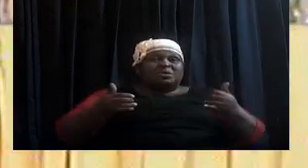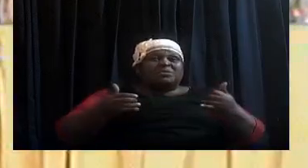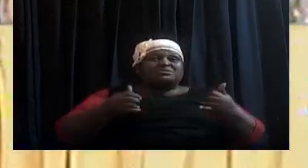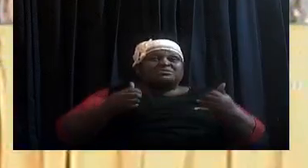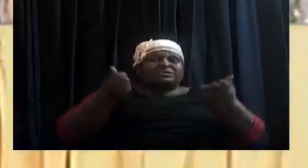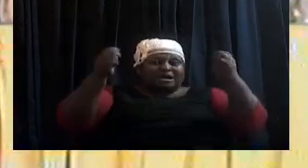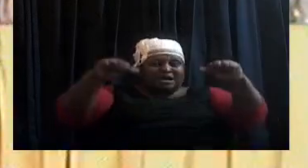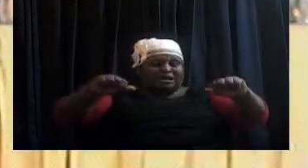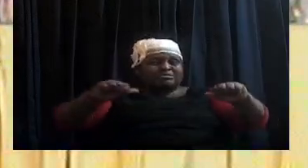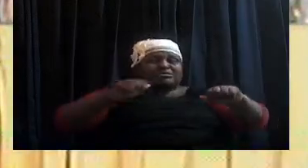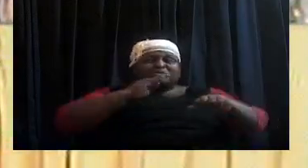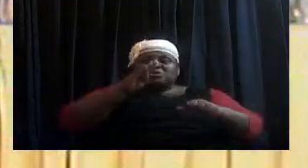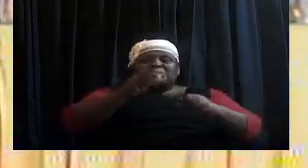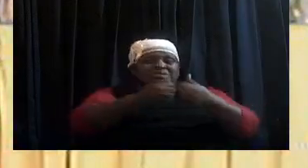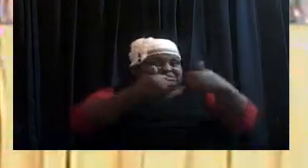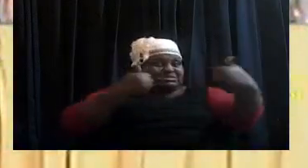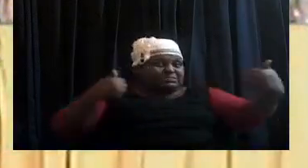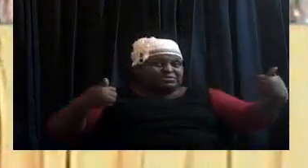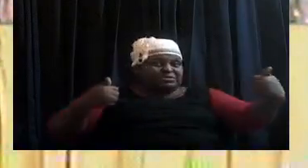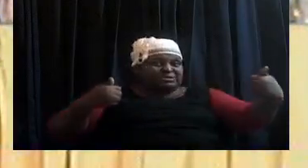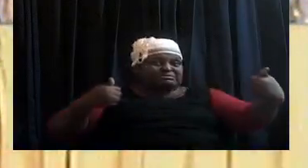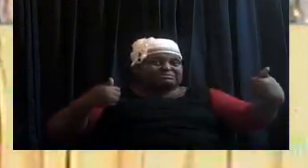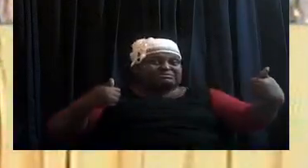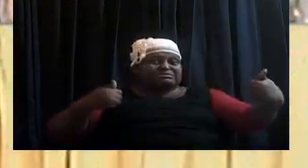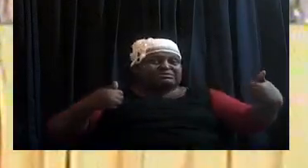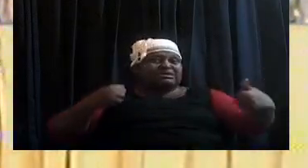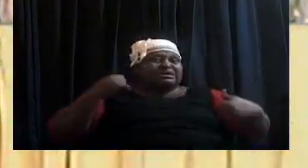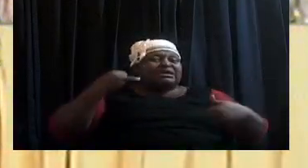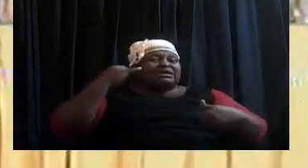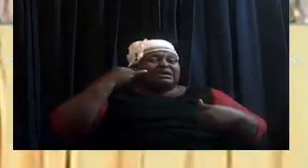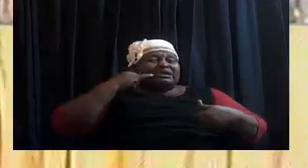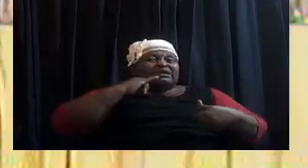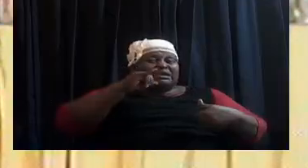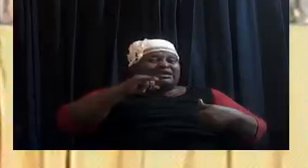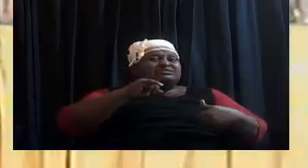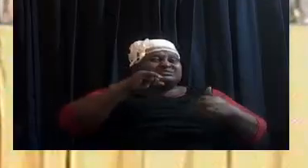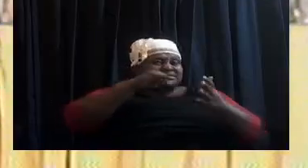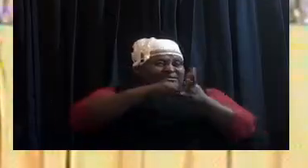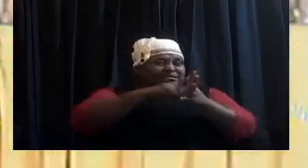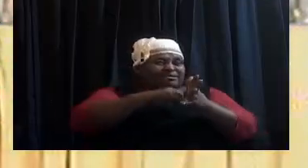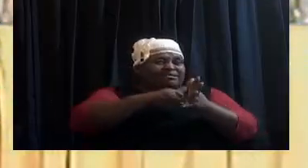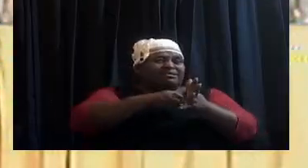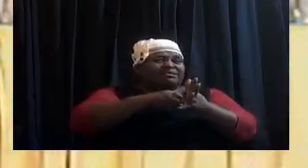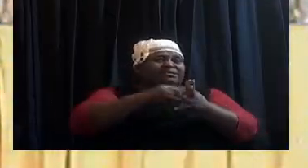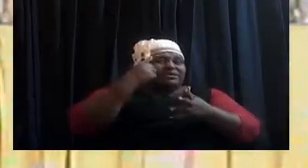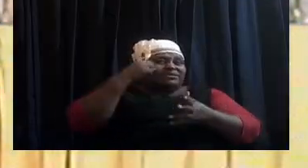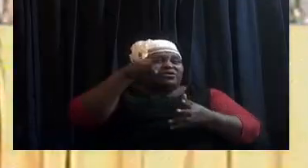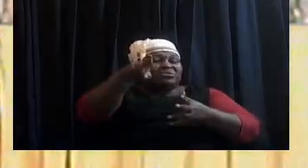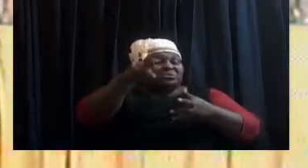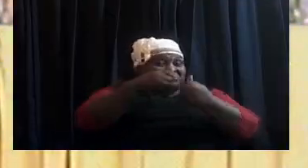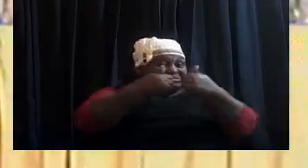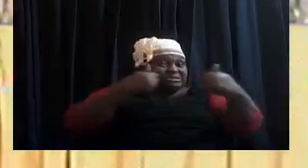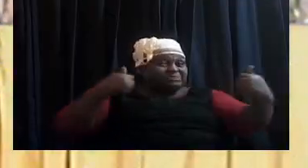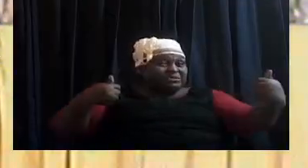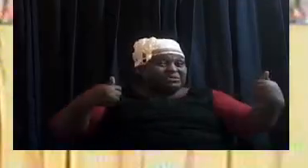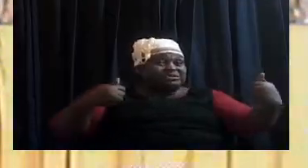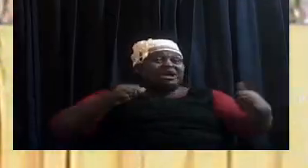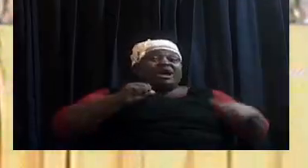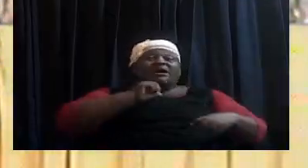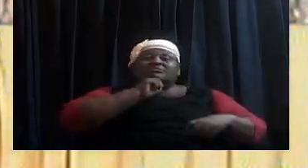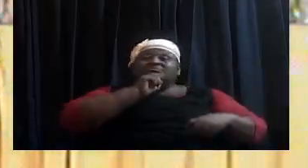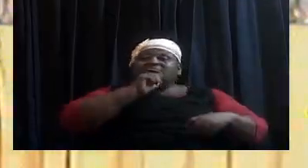you to be separated, or should I ask, is it possible for you to be separated and